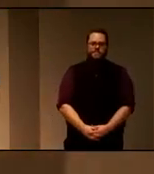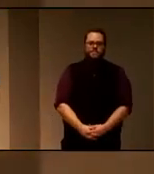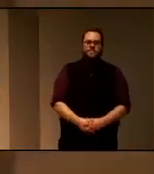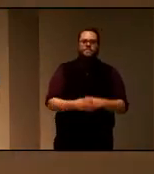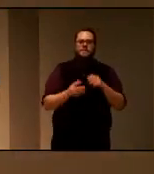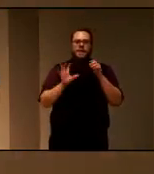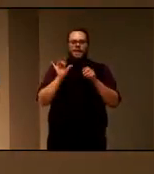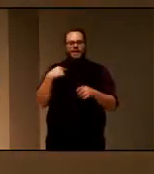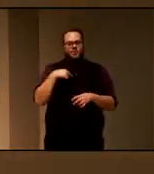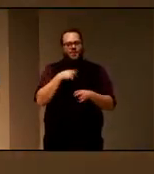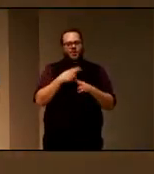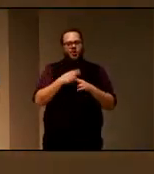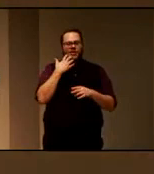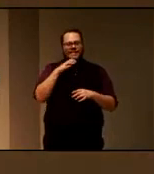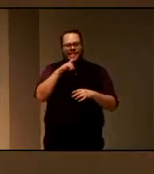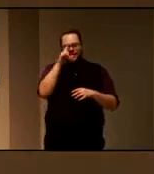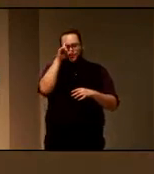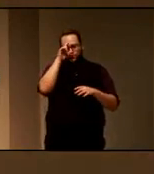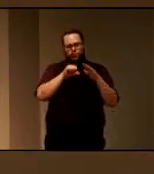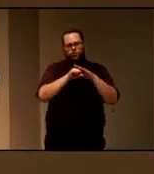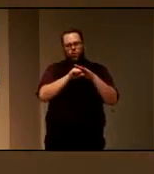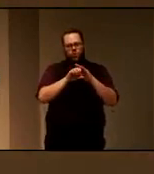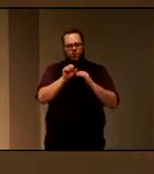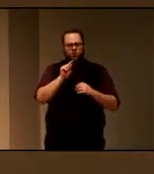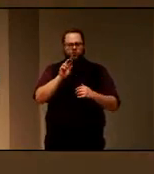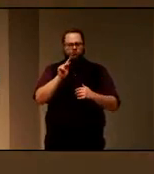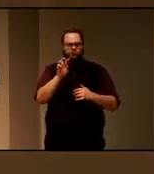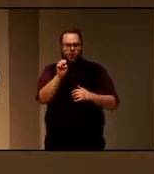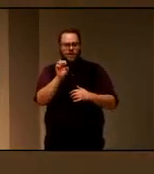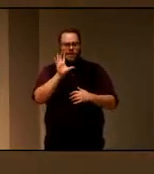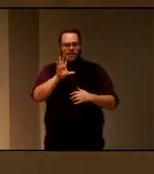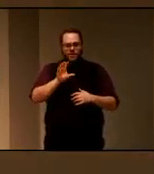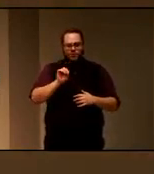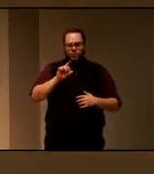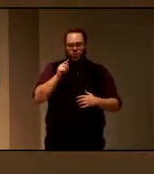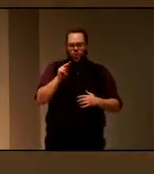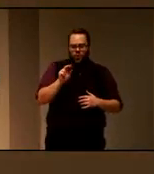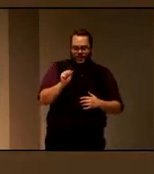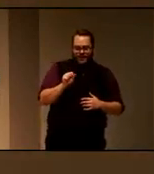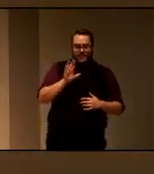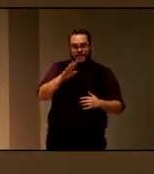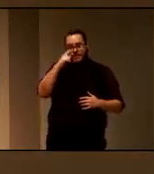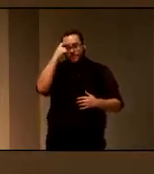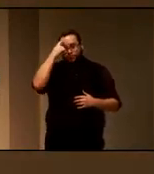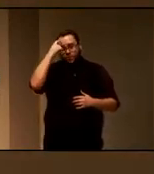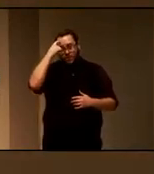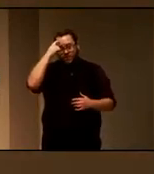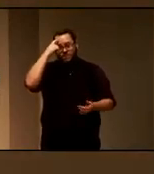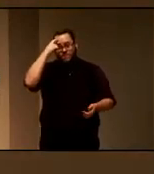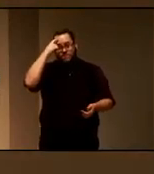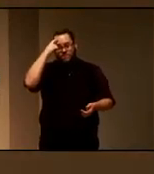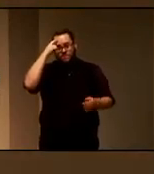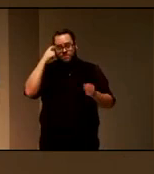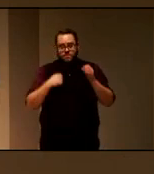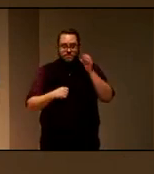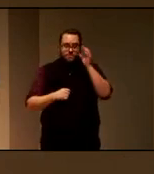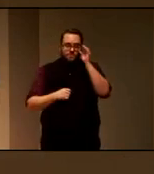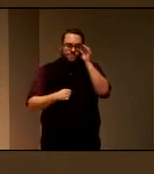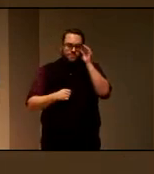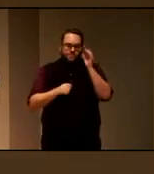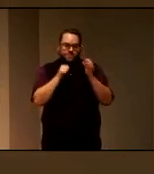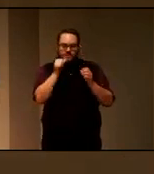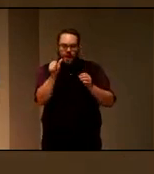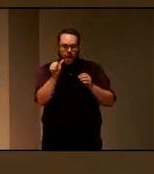So this is what we call heat stroke, that literally his organs and his brain were